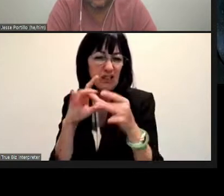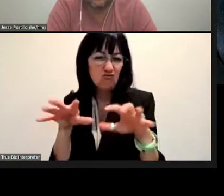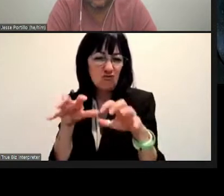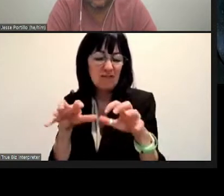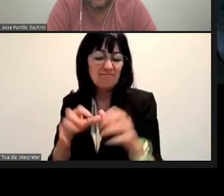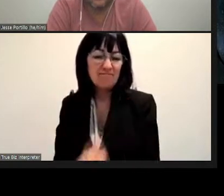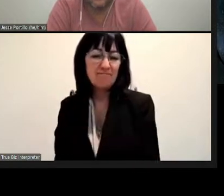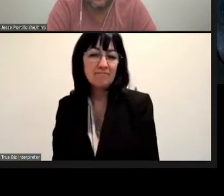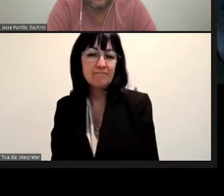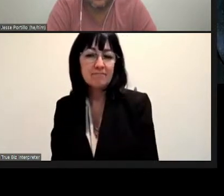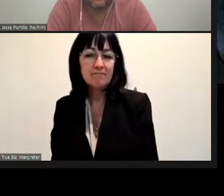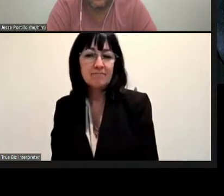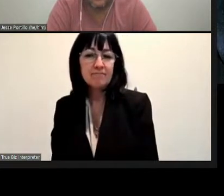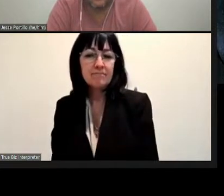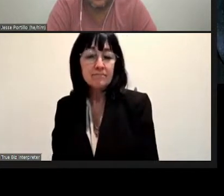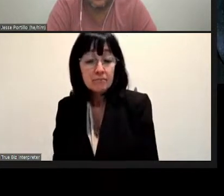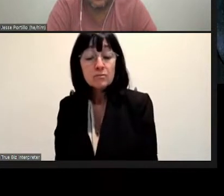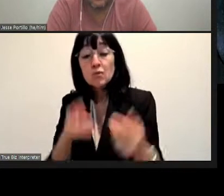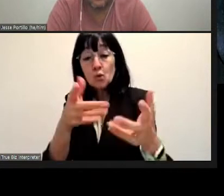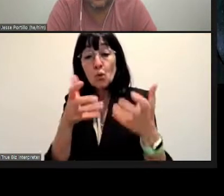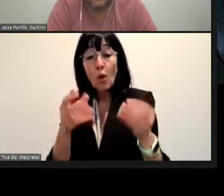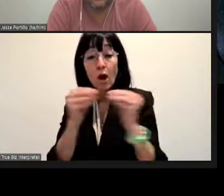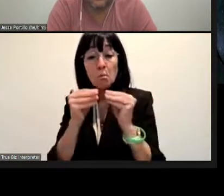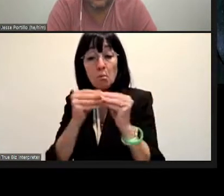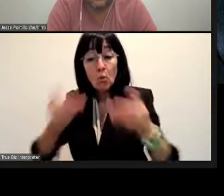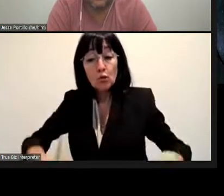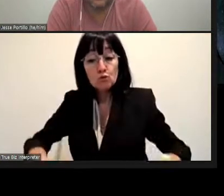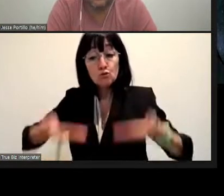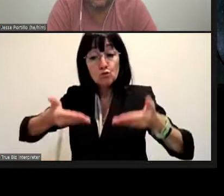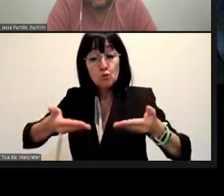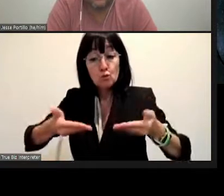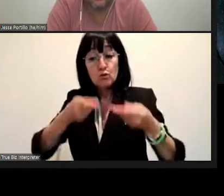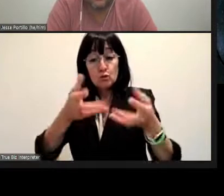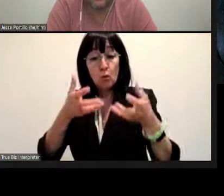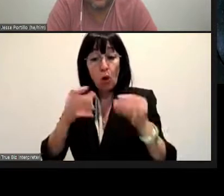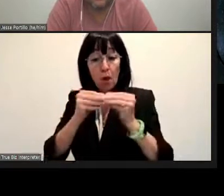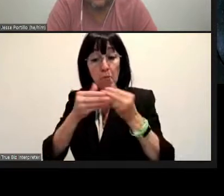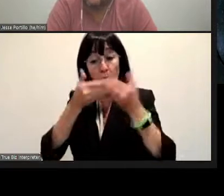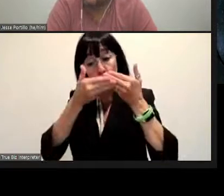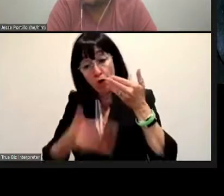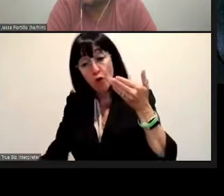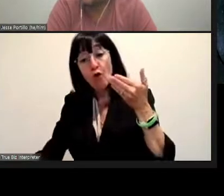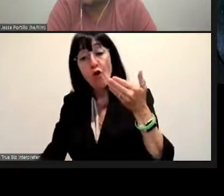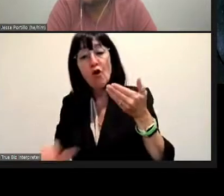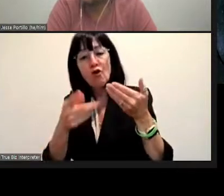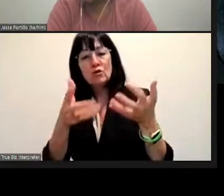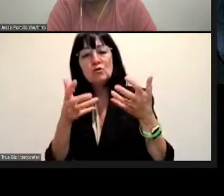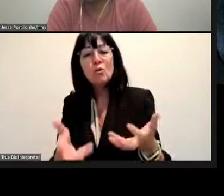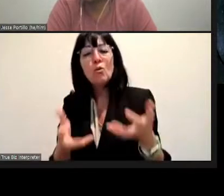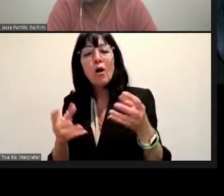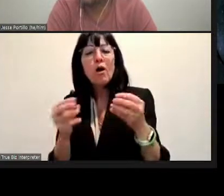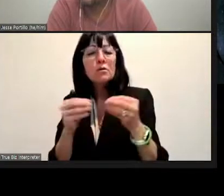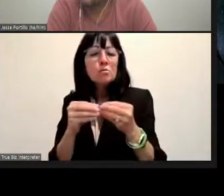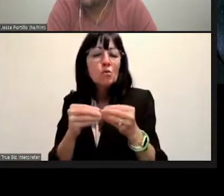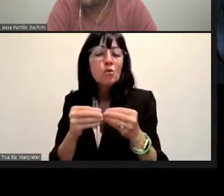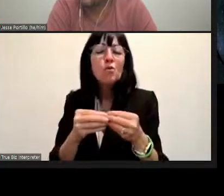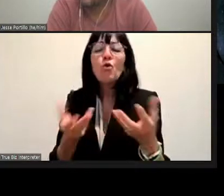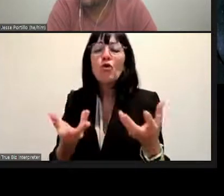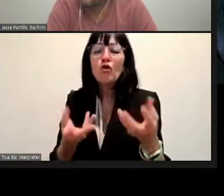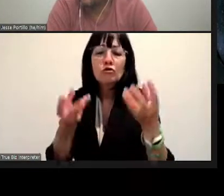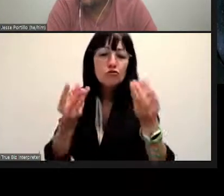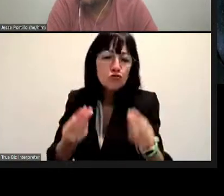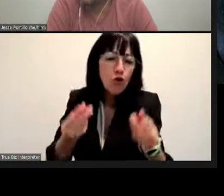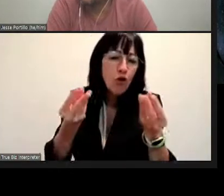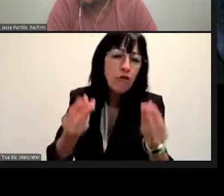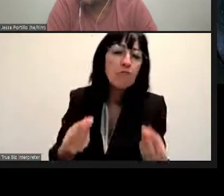Do you want shorter? Do you want longer? Because even as we're saying this, do you want softer? There's lots of associations with femininity and masculinity in